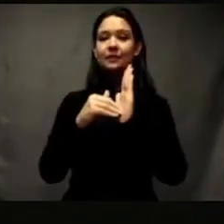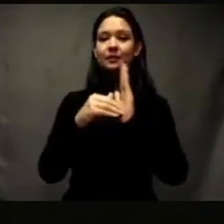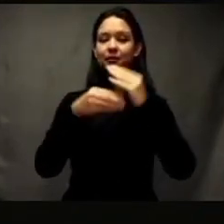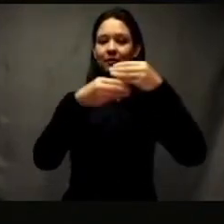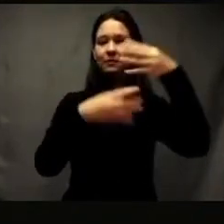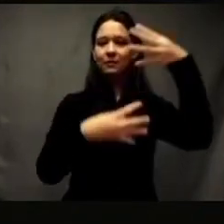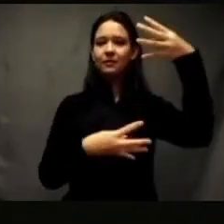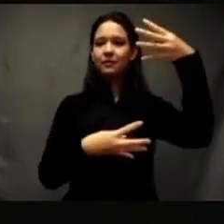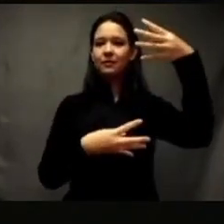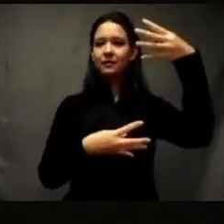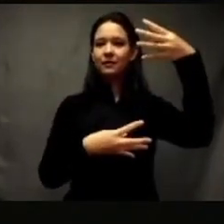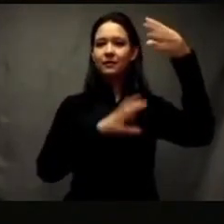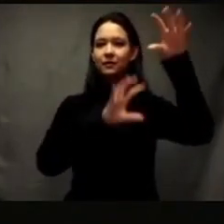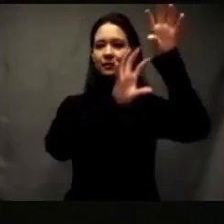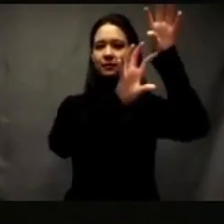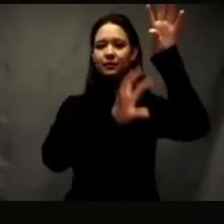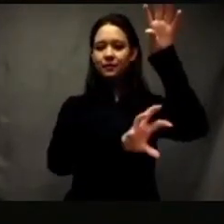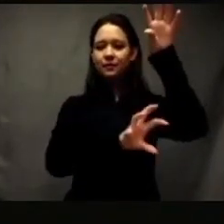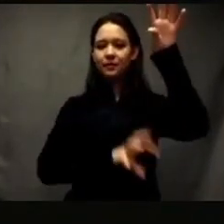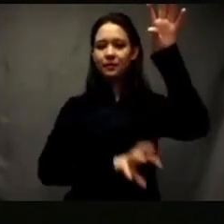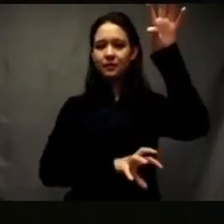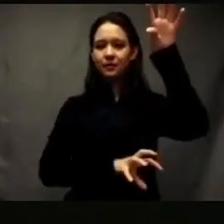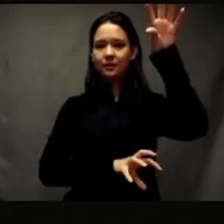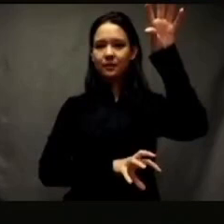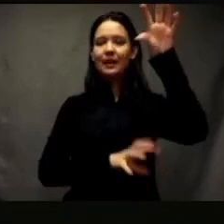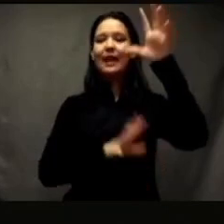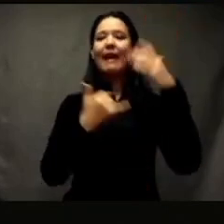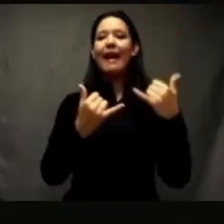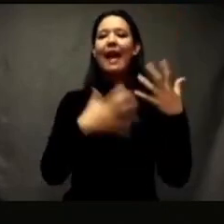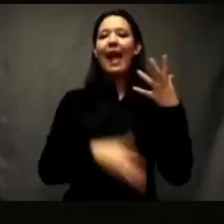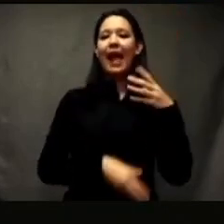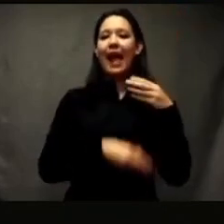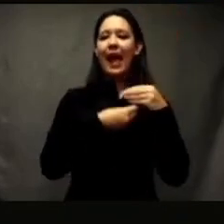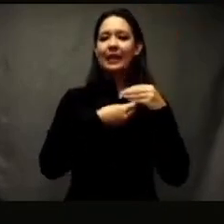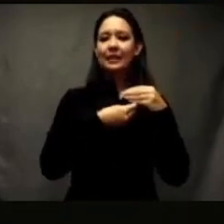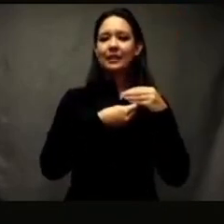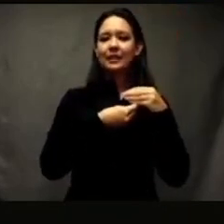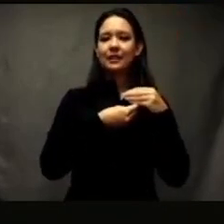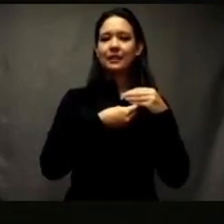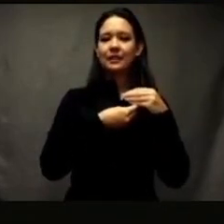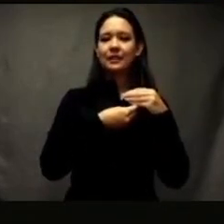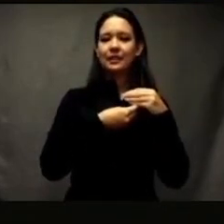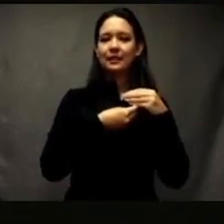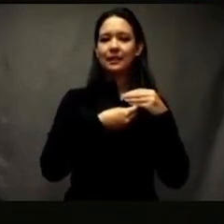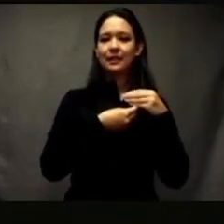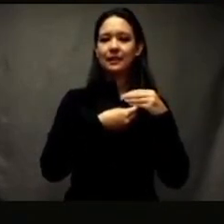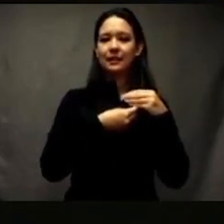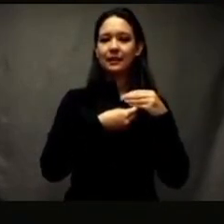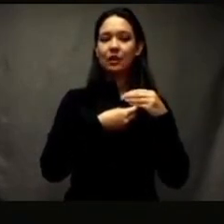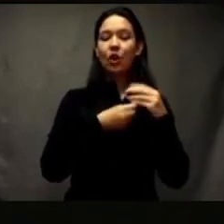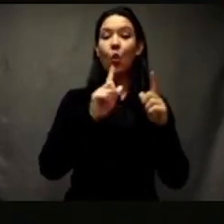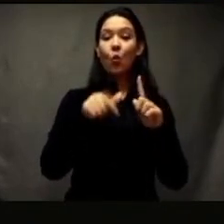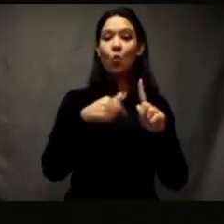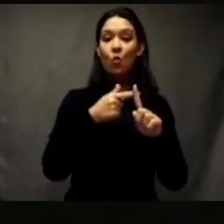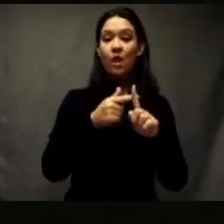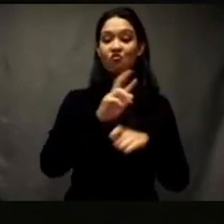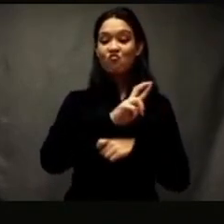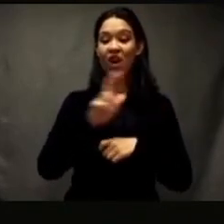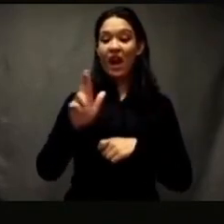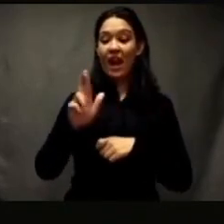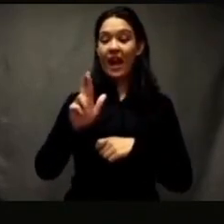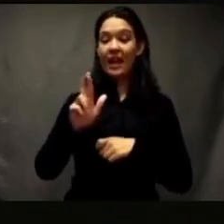now I'm just going to add to this when right arrow key is pressed